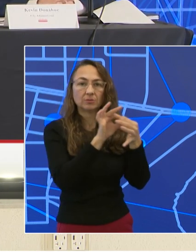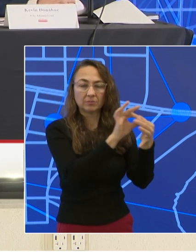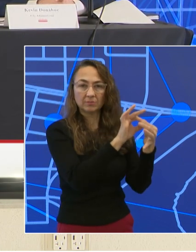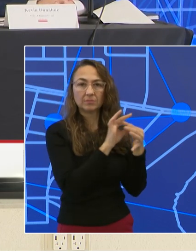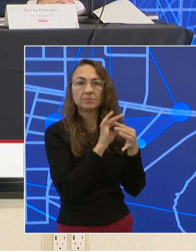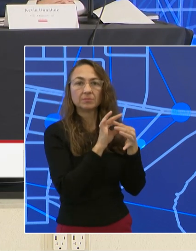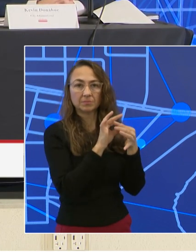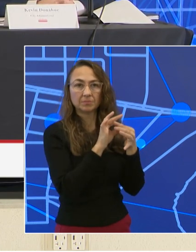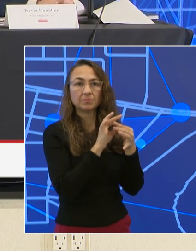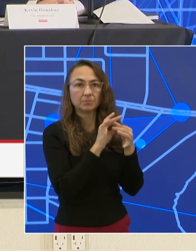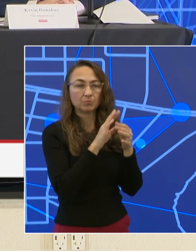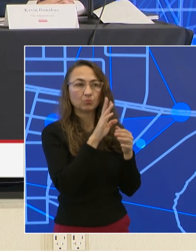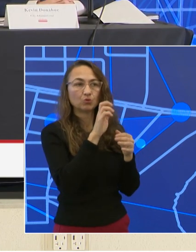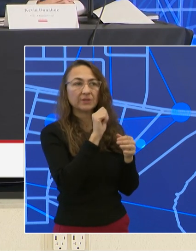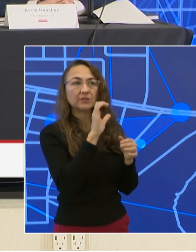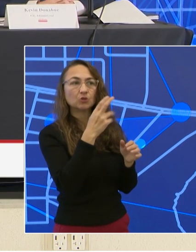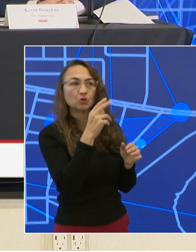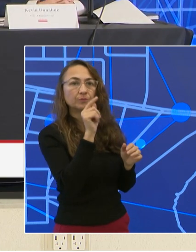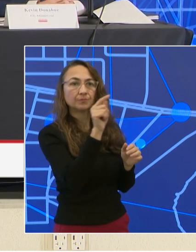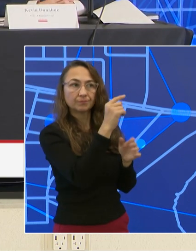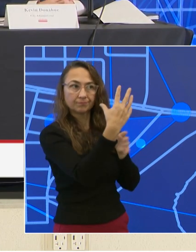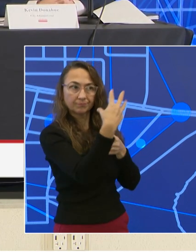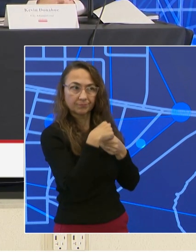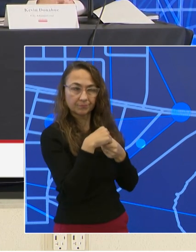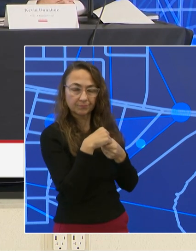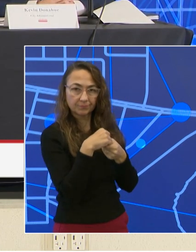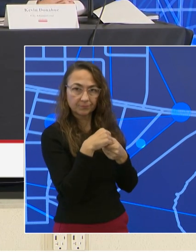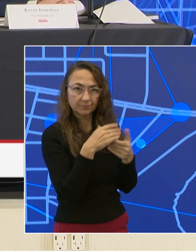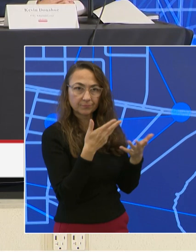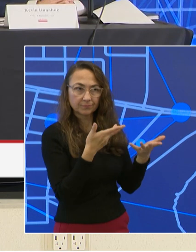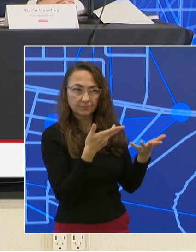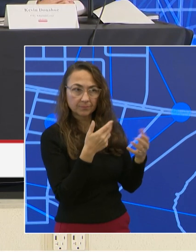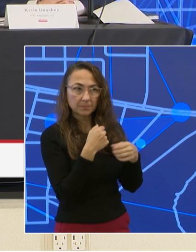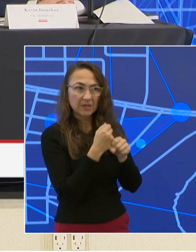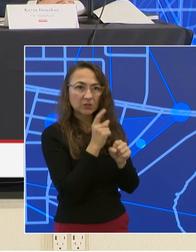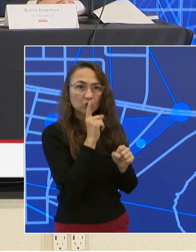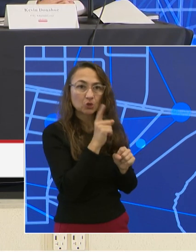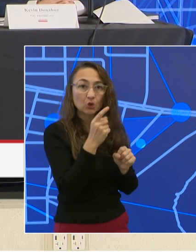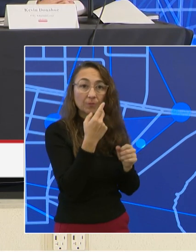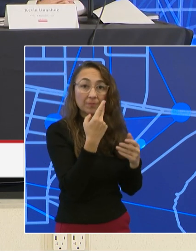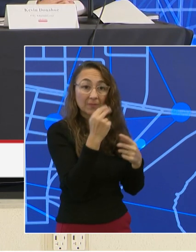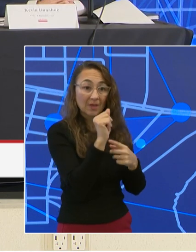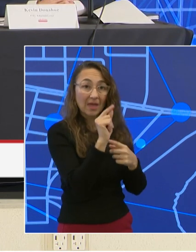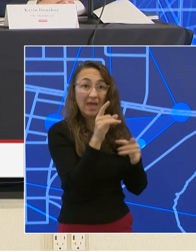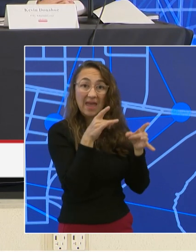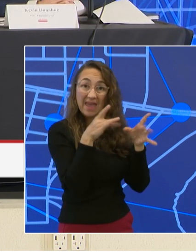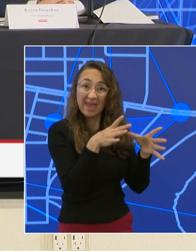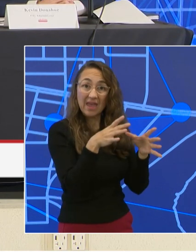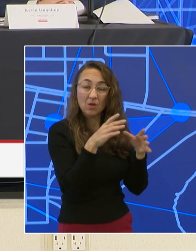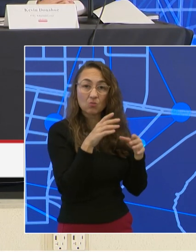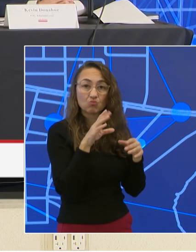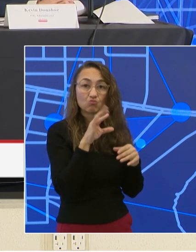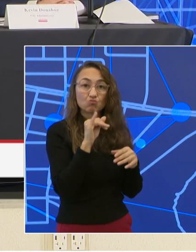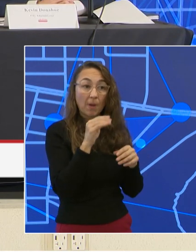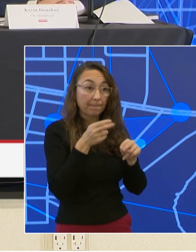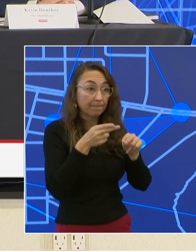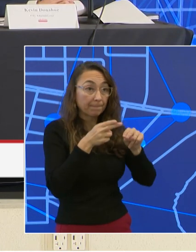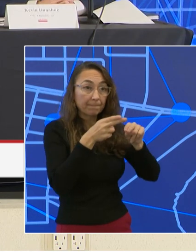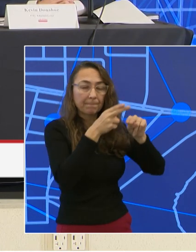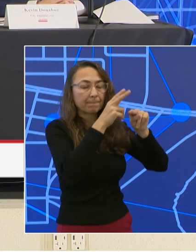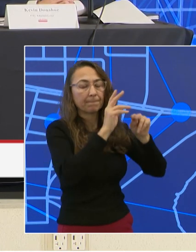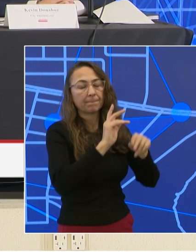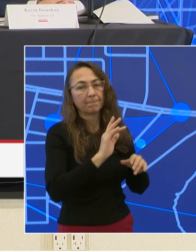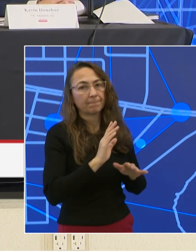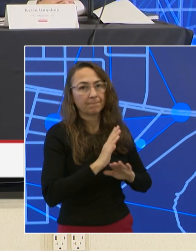ensure that those types of hate crimes are not increasing across our city. I will say